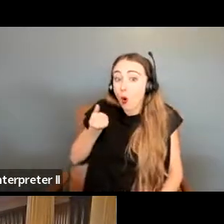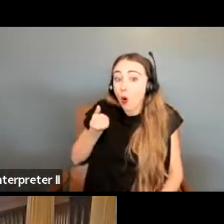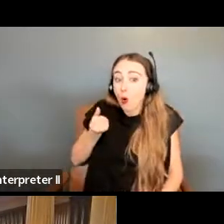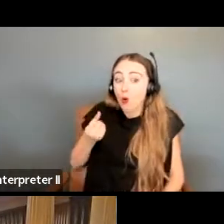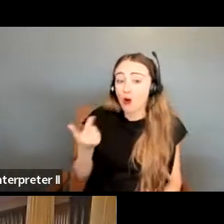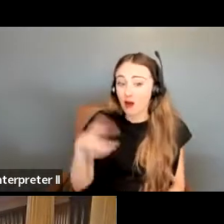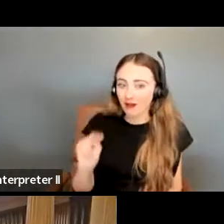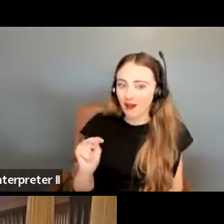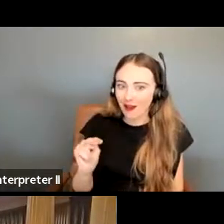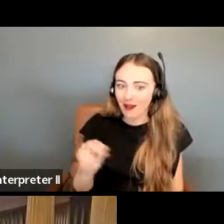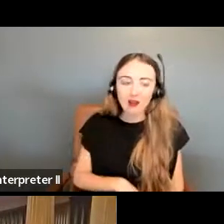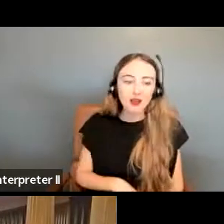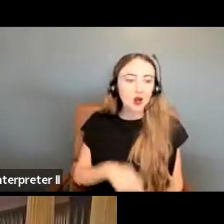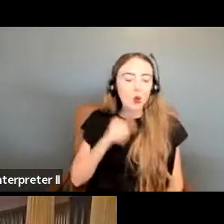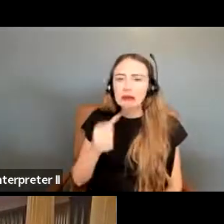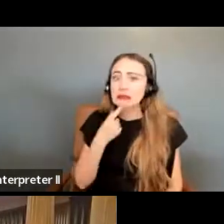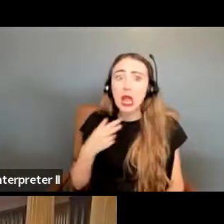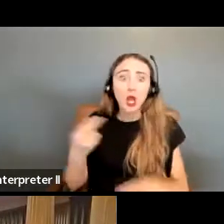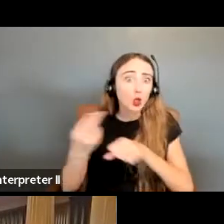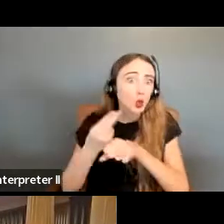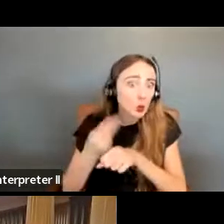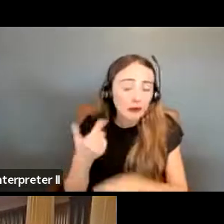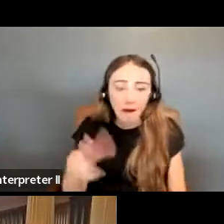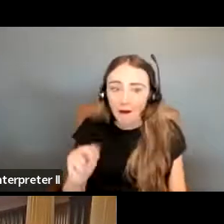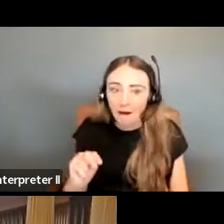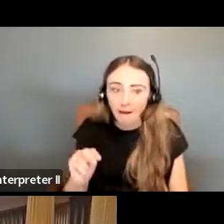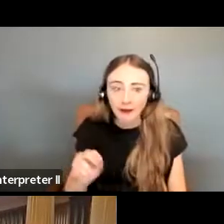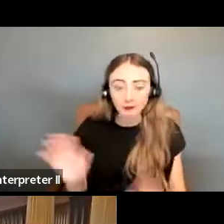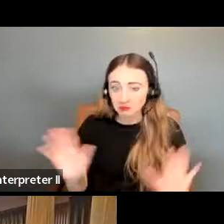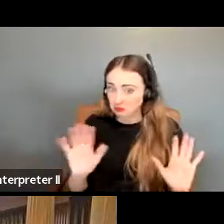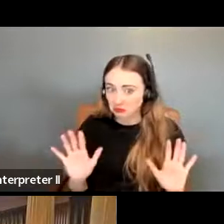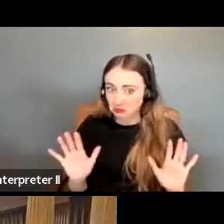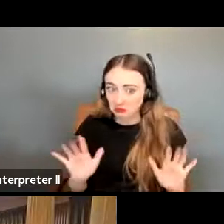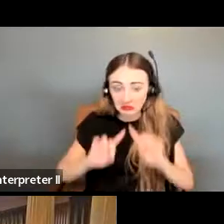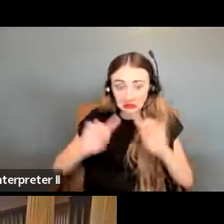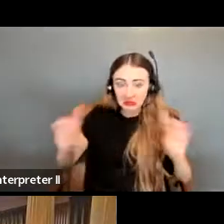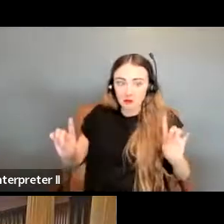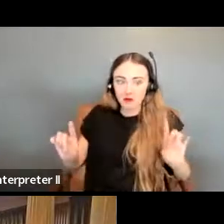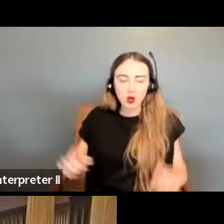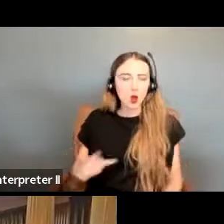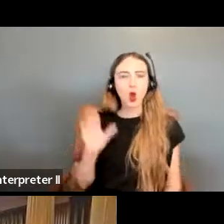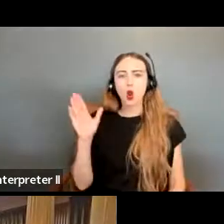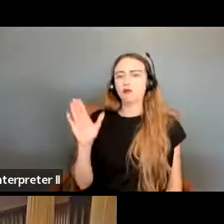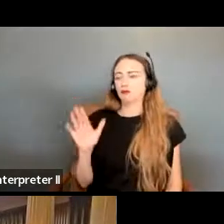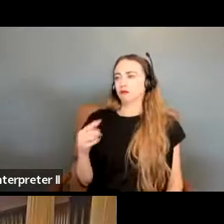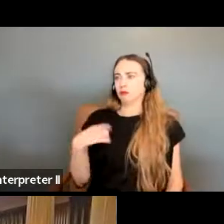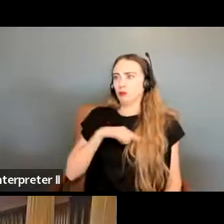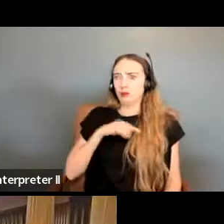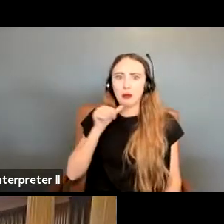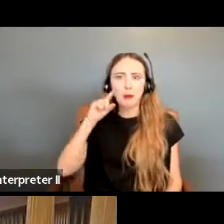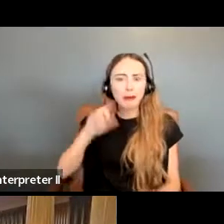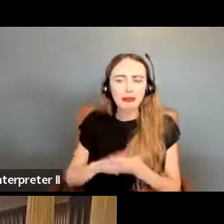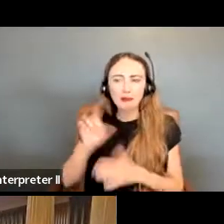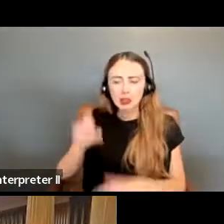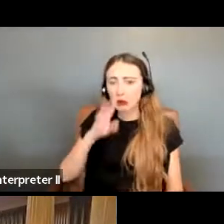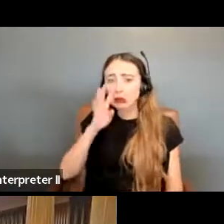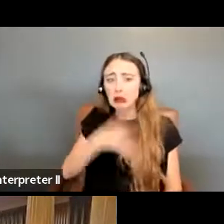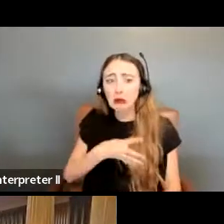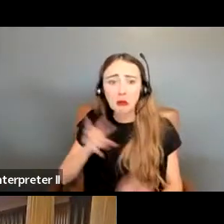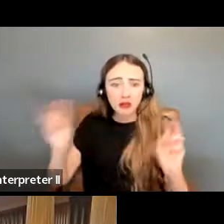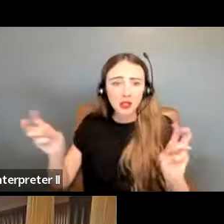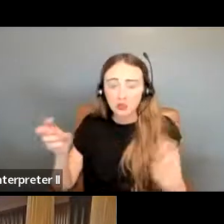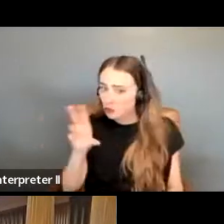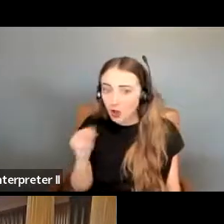it. We're talking about cases in which the gun was not used in the crime. No one believes we should tolerate or ignore illegal gun ownership.